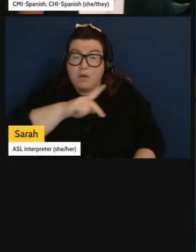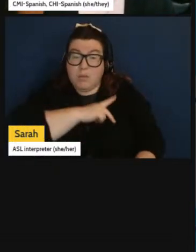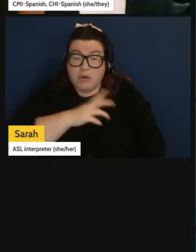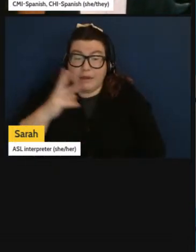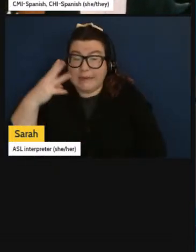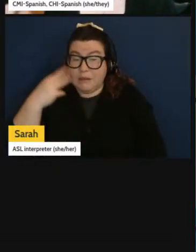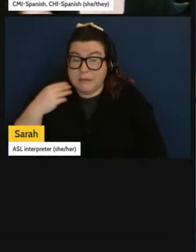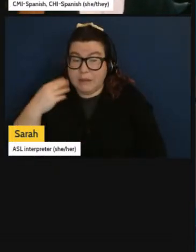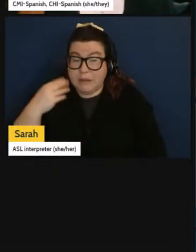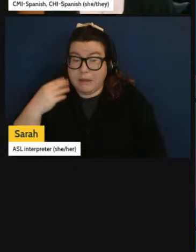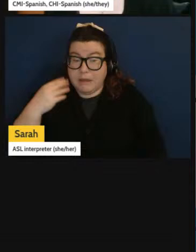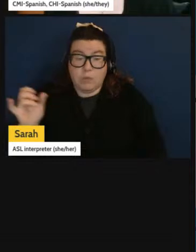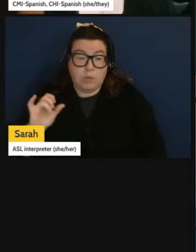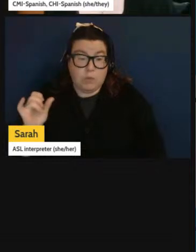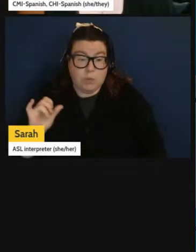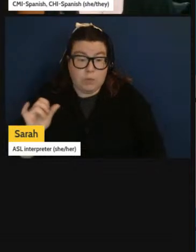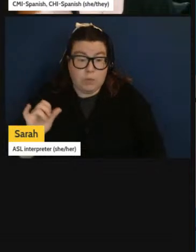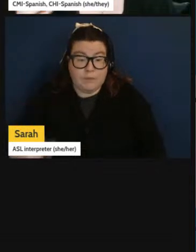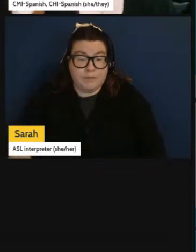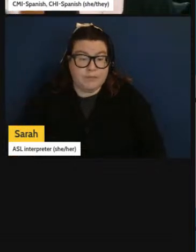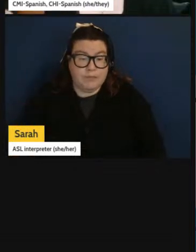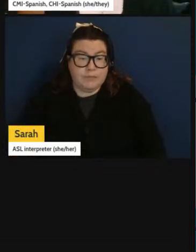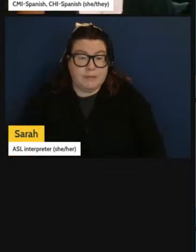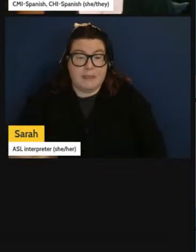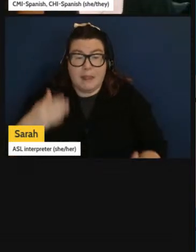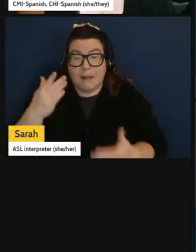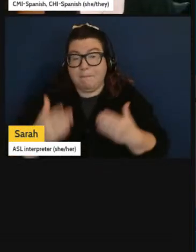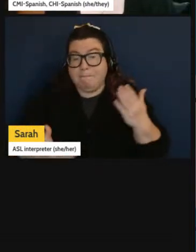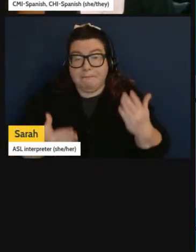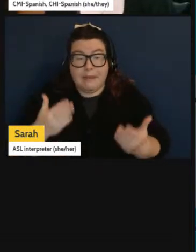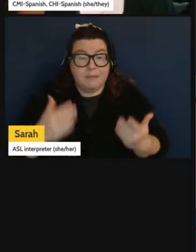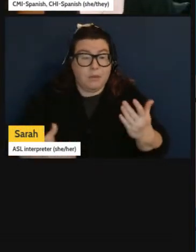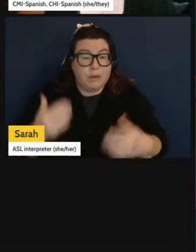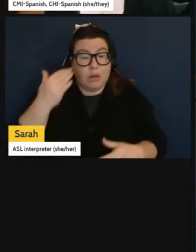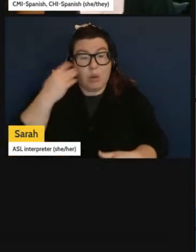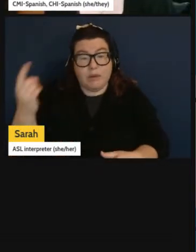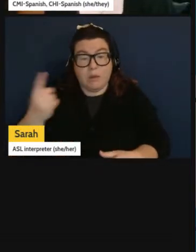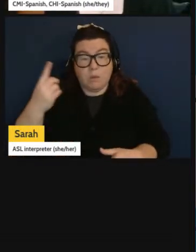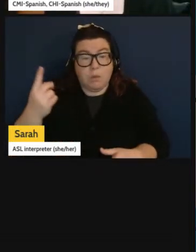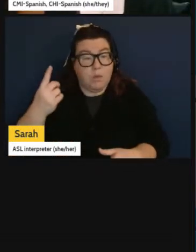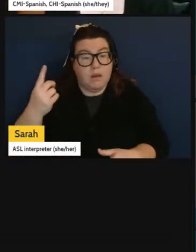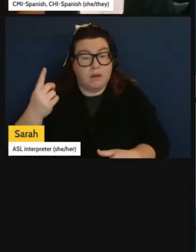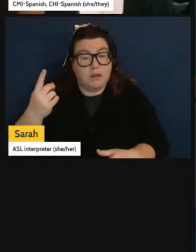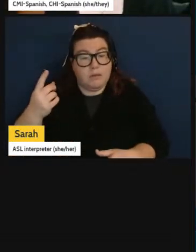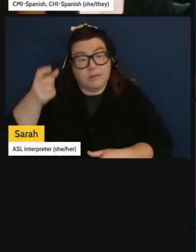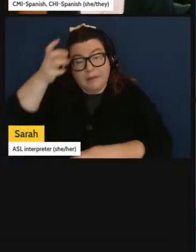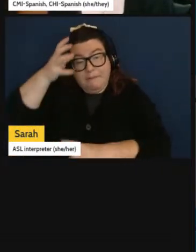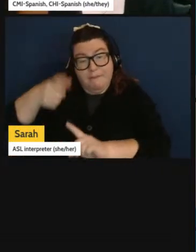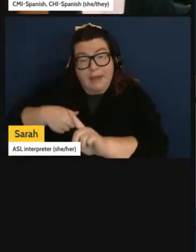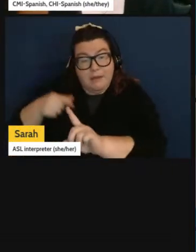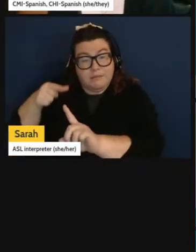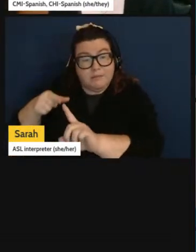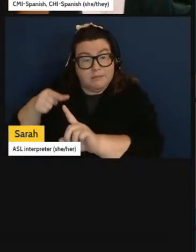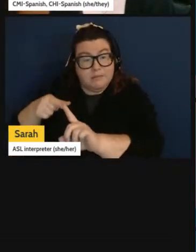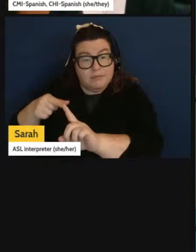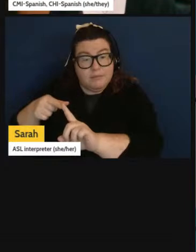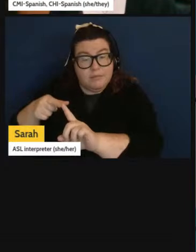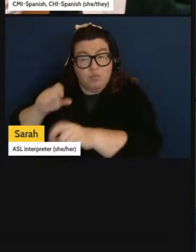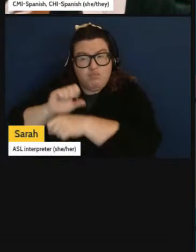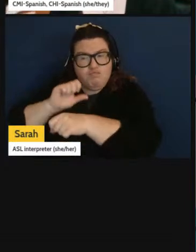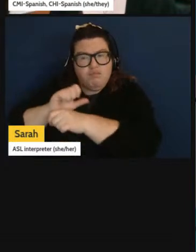experiences as well. Maybe we know someone who's a man, right? Who's a nurse.